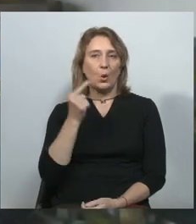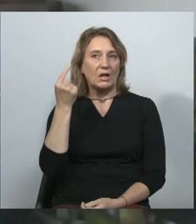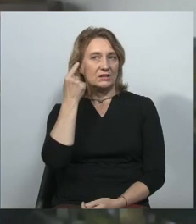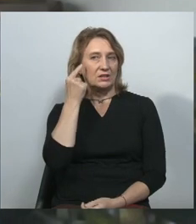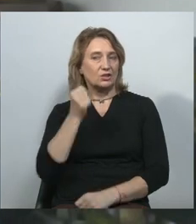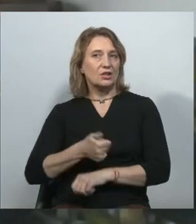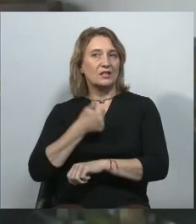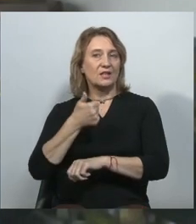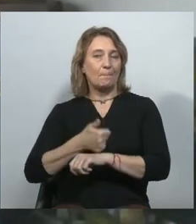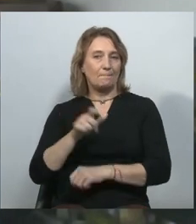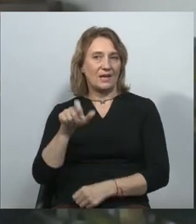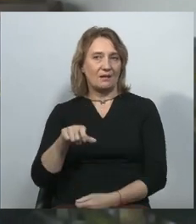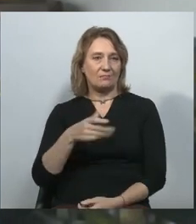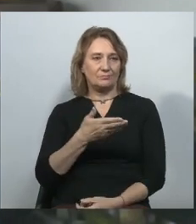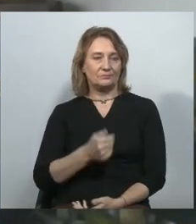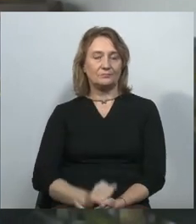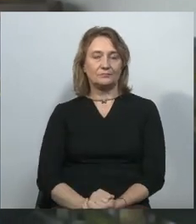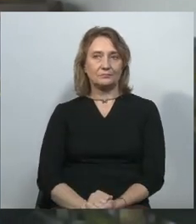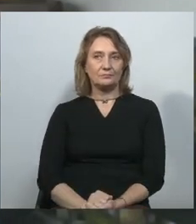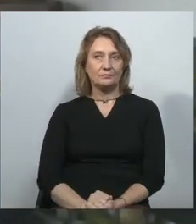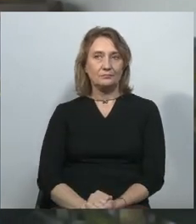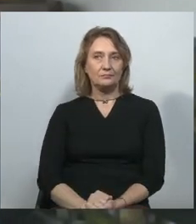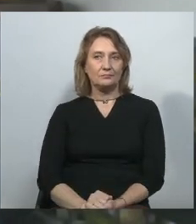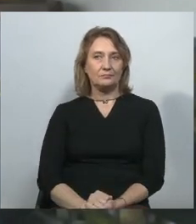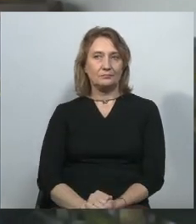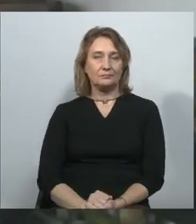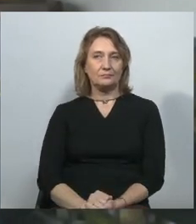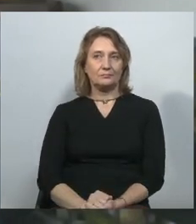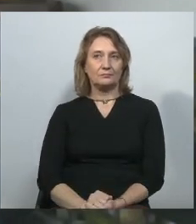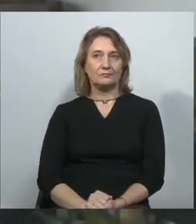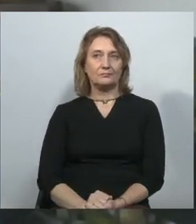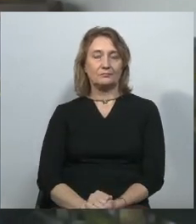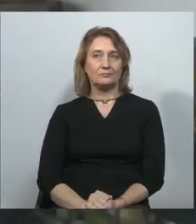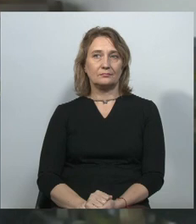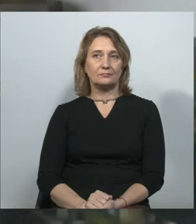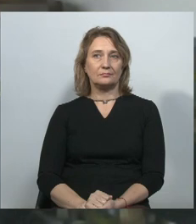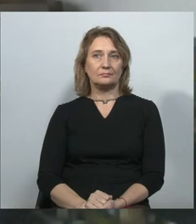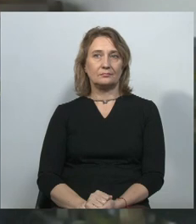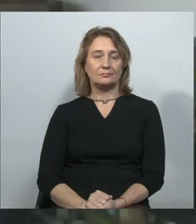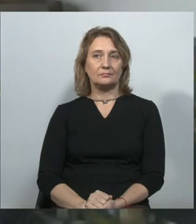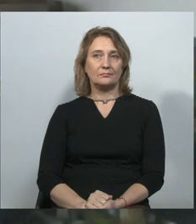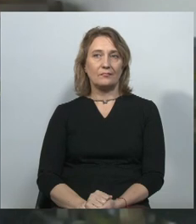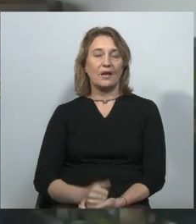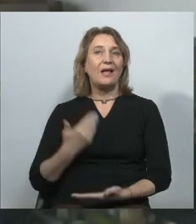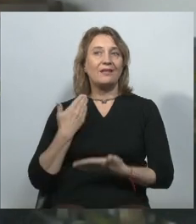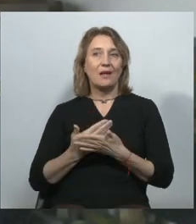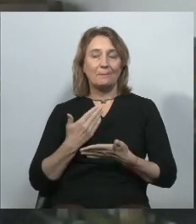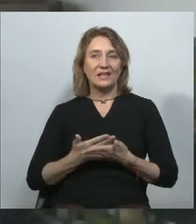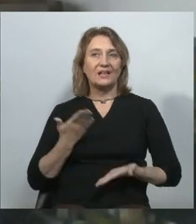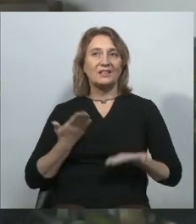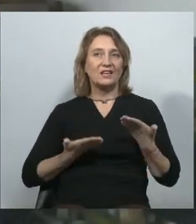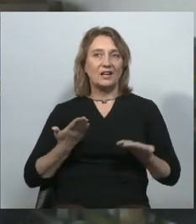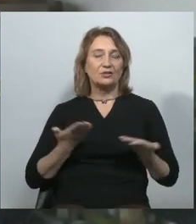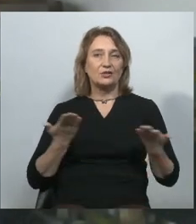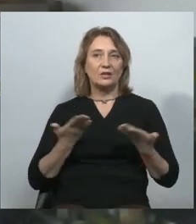we were very, very scared. We would set up groups on WhatsApp for our neighborhoods, and it would help us